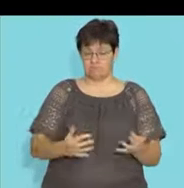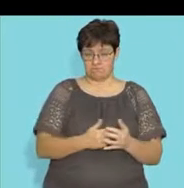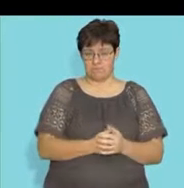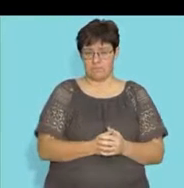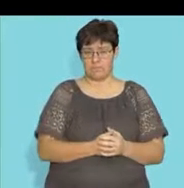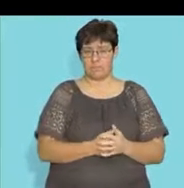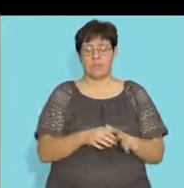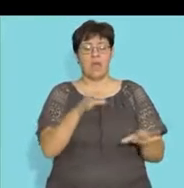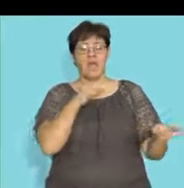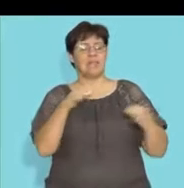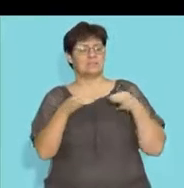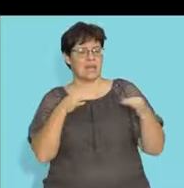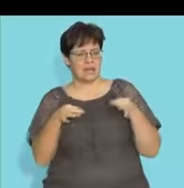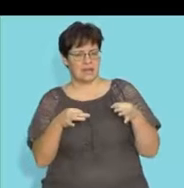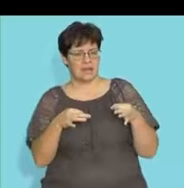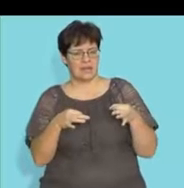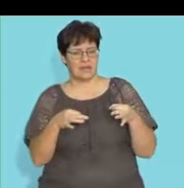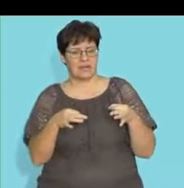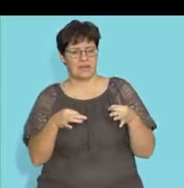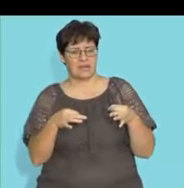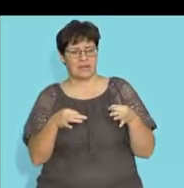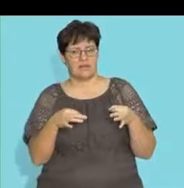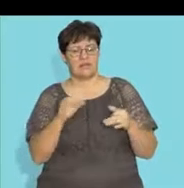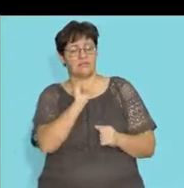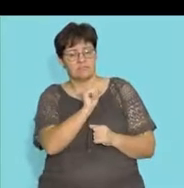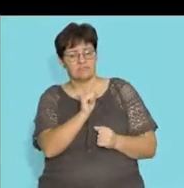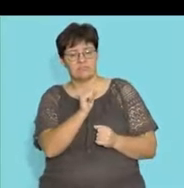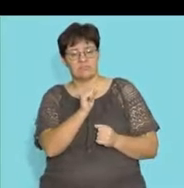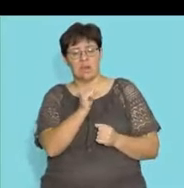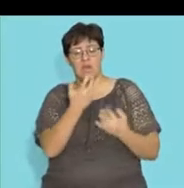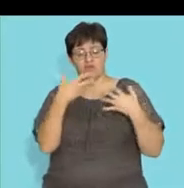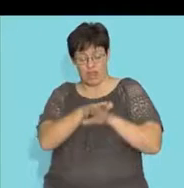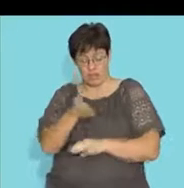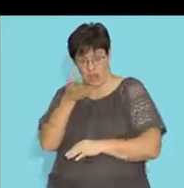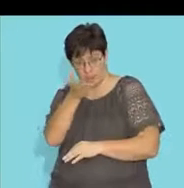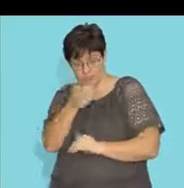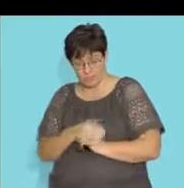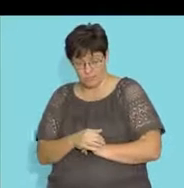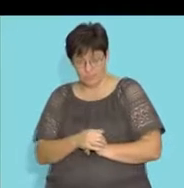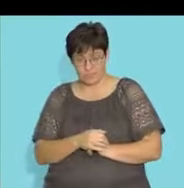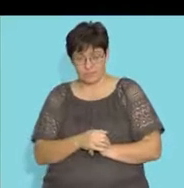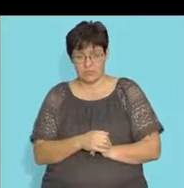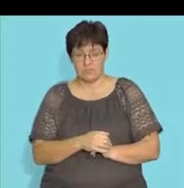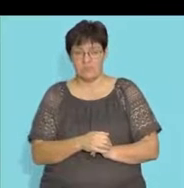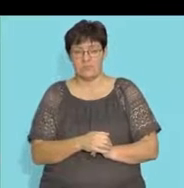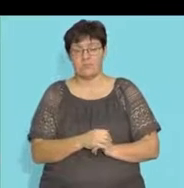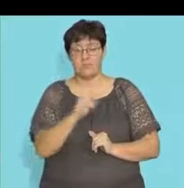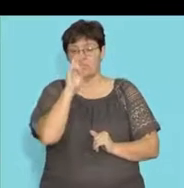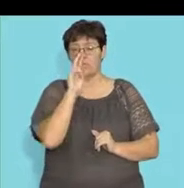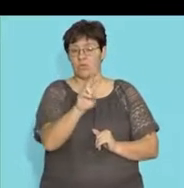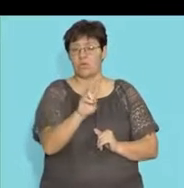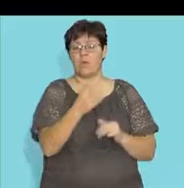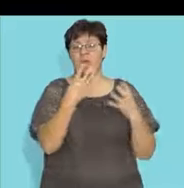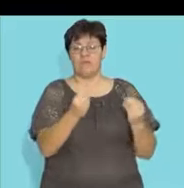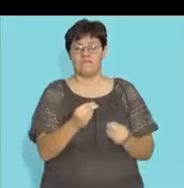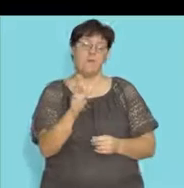so explain in terms of your reaction in front of you. You can now go look at,